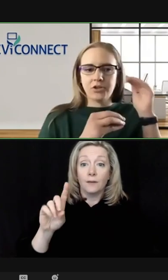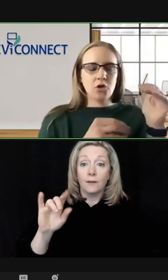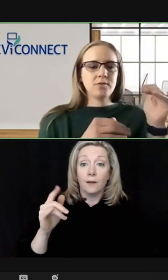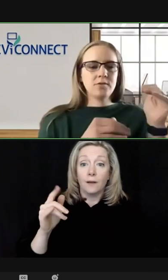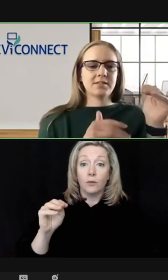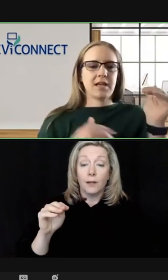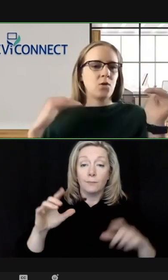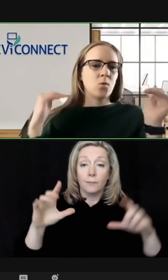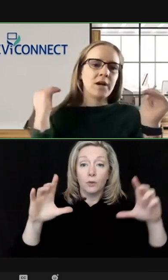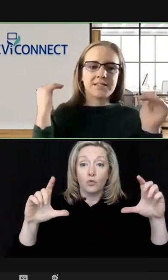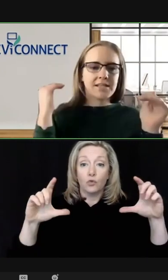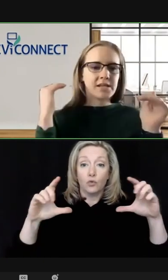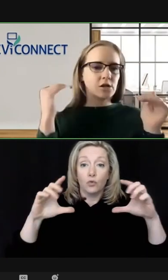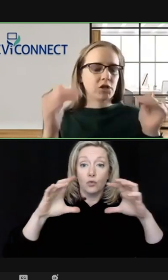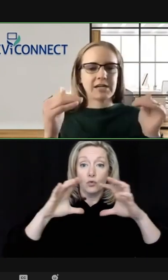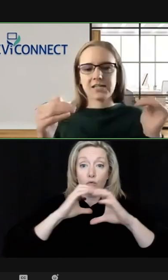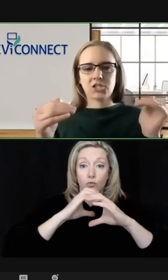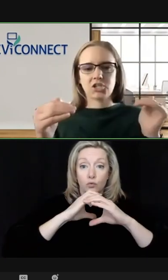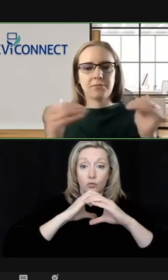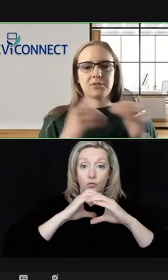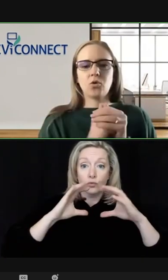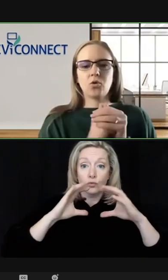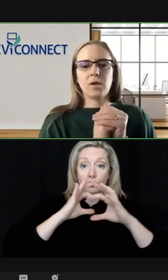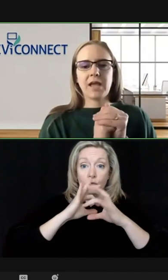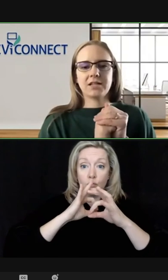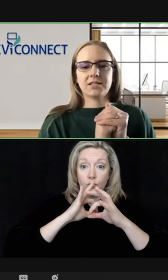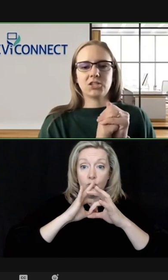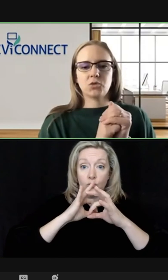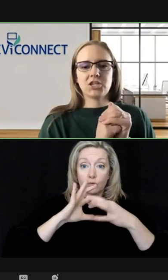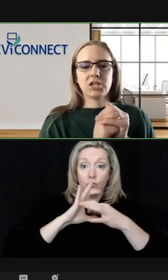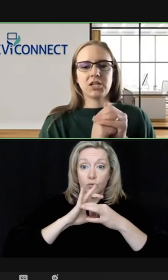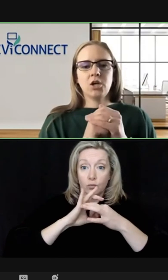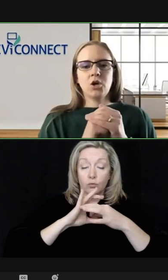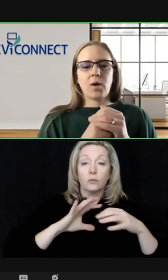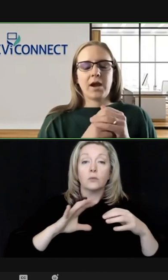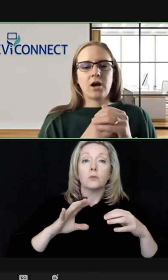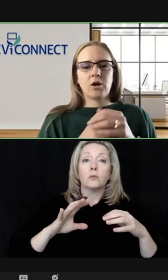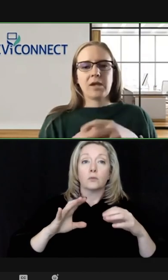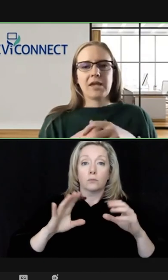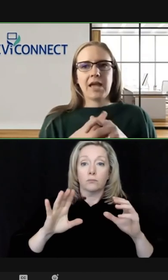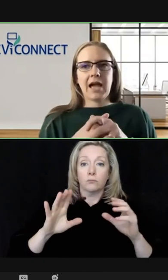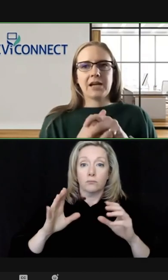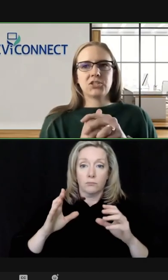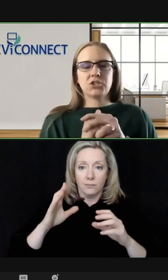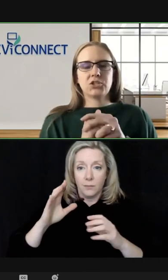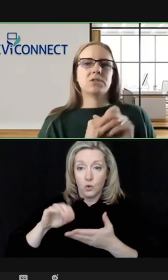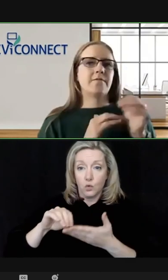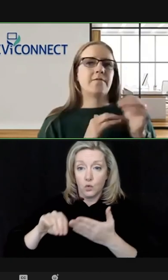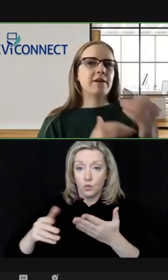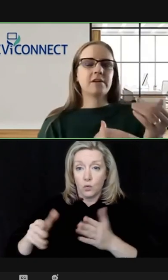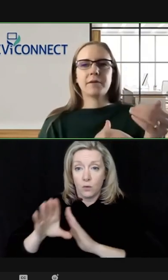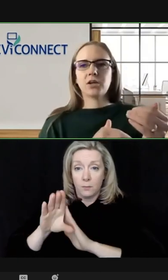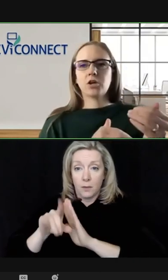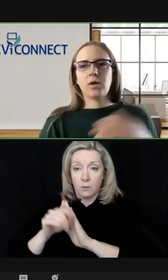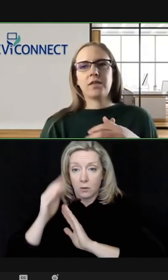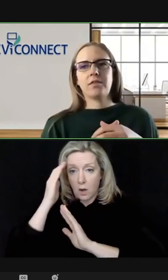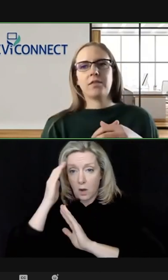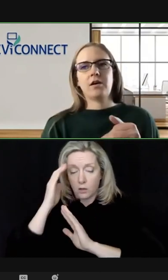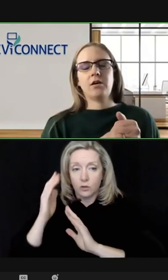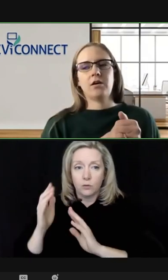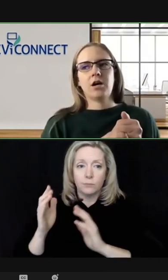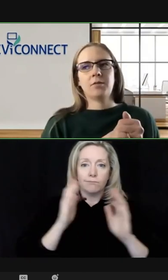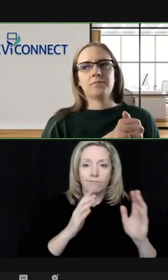the child knows and what it is that you're trying to teach them. So we had a situation where we had a student who was very